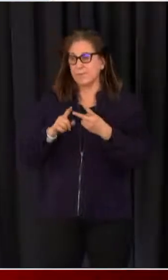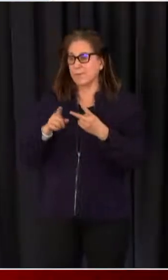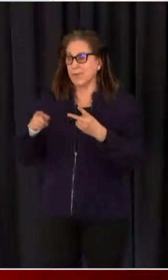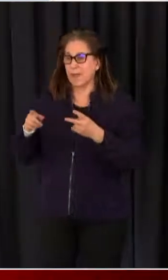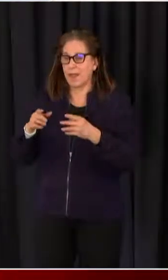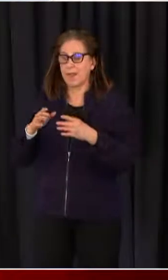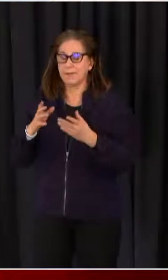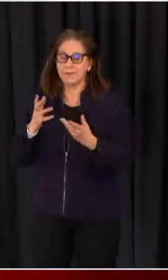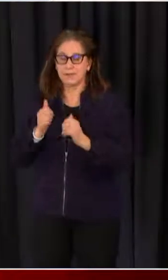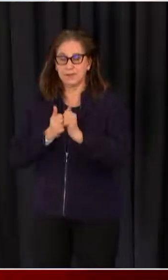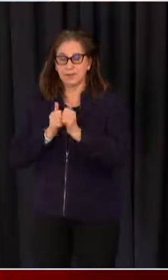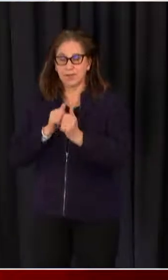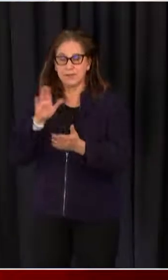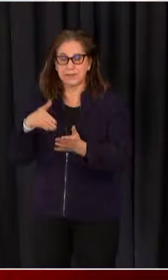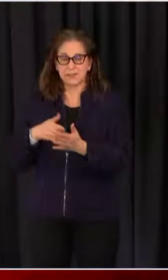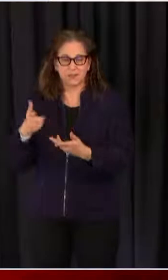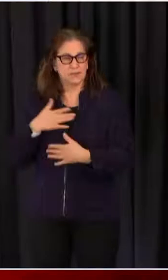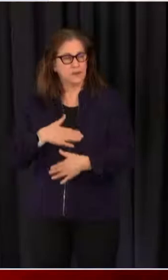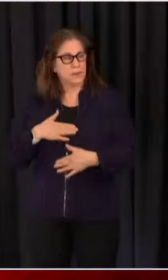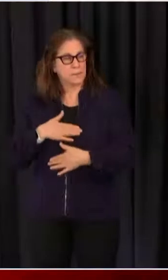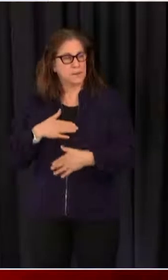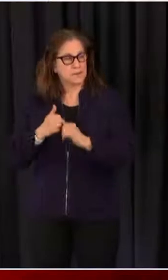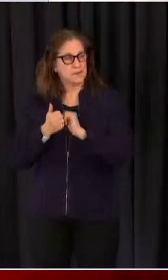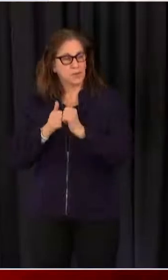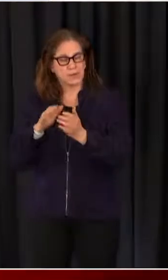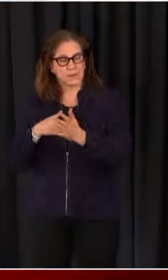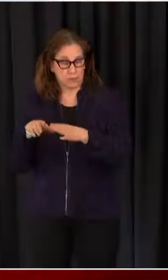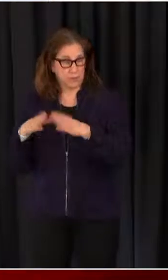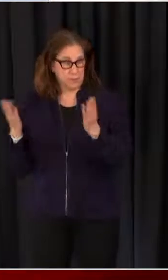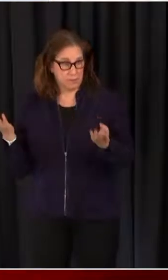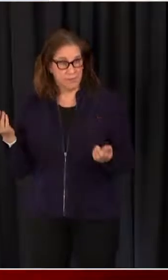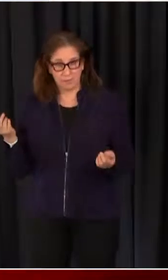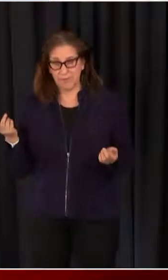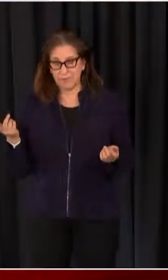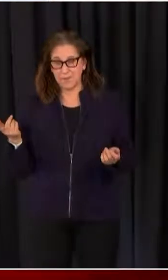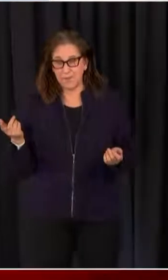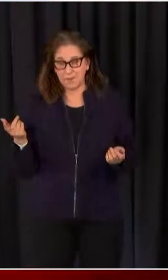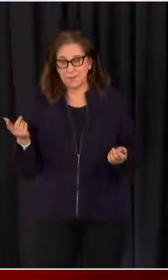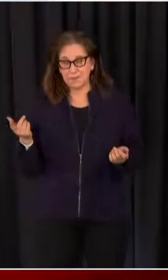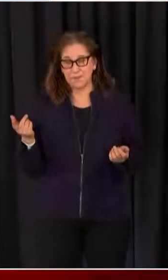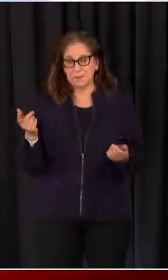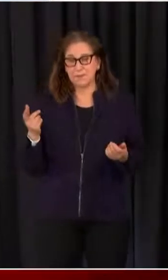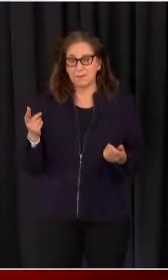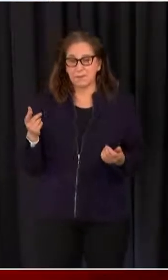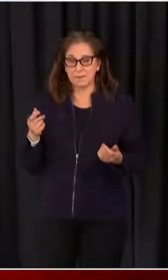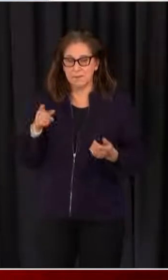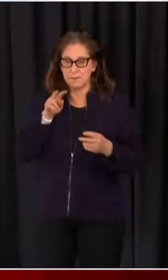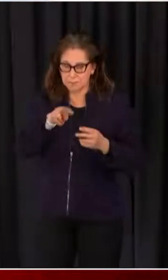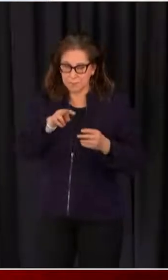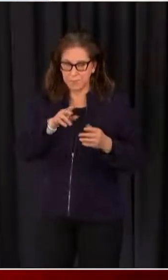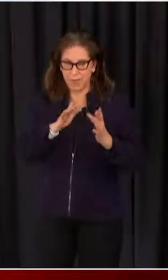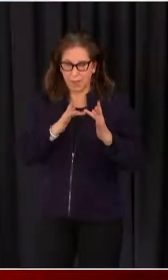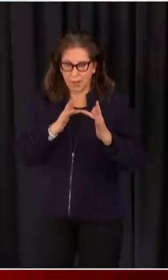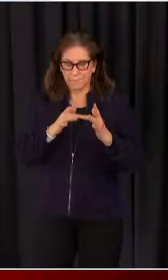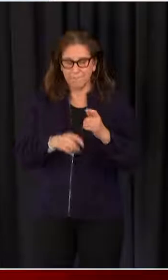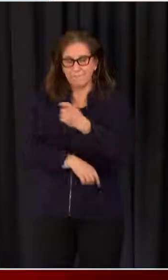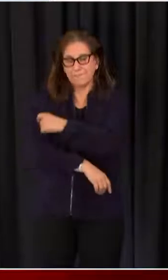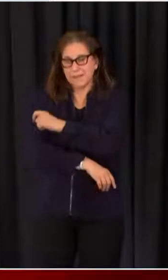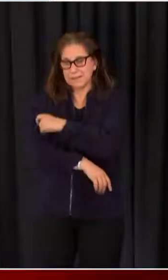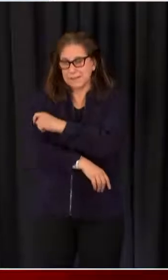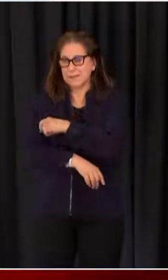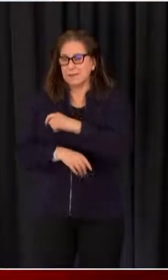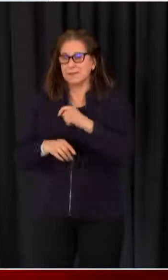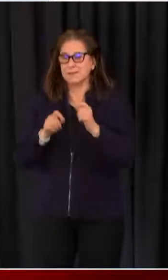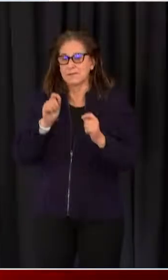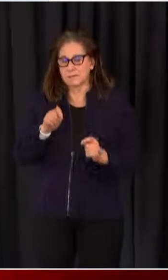either book directly through them as a healthcare provider or through VACCINATE.DC.GOV. But because those sites have additional capacity,